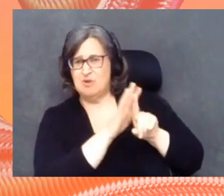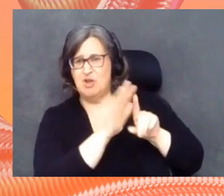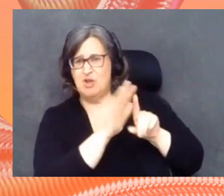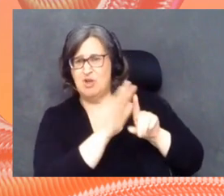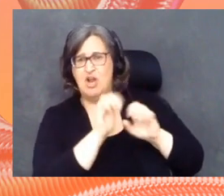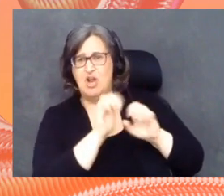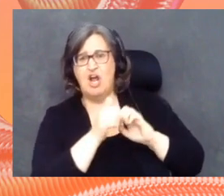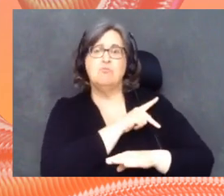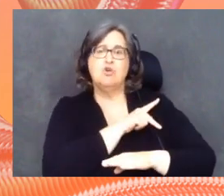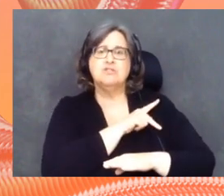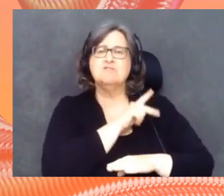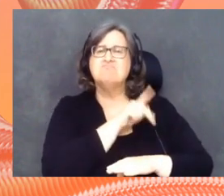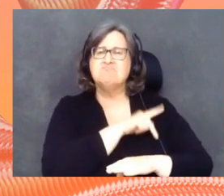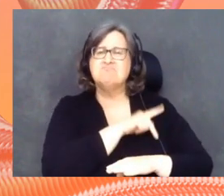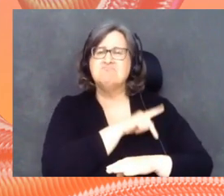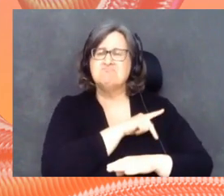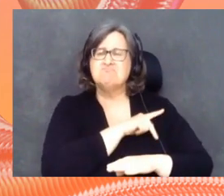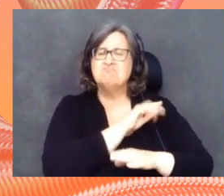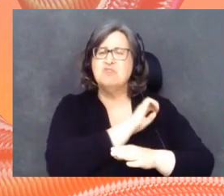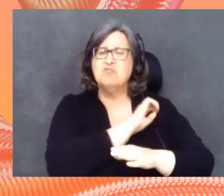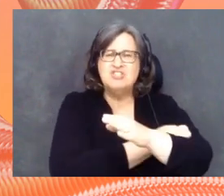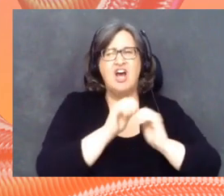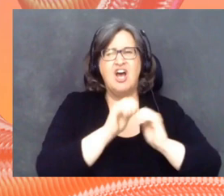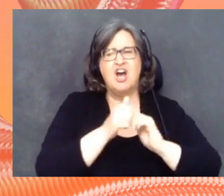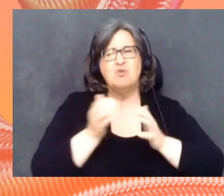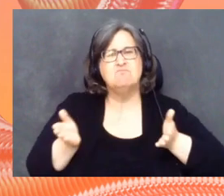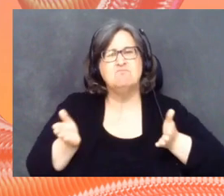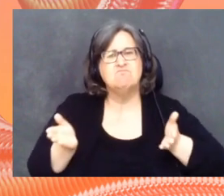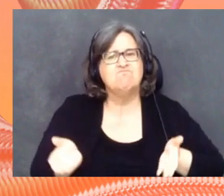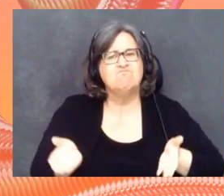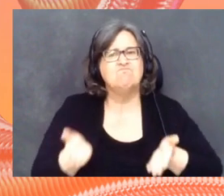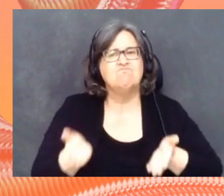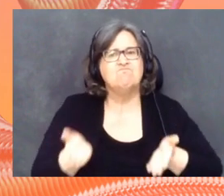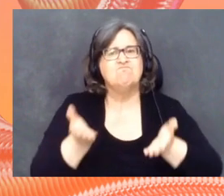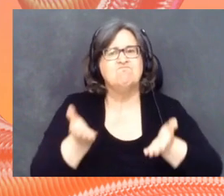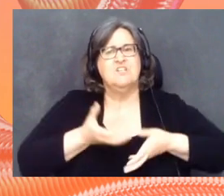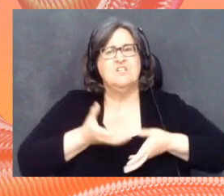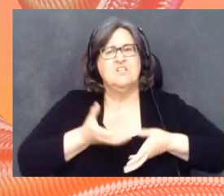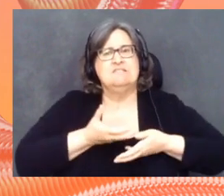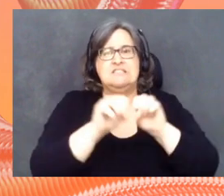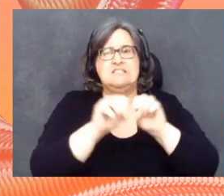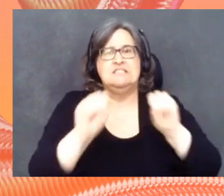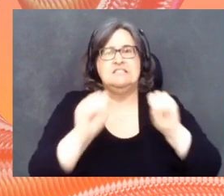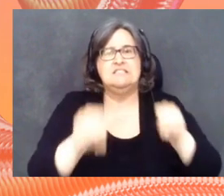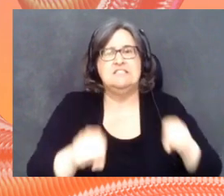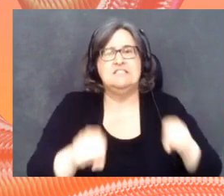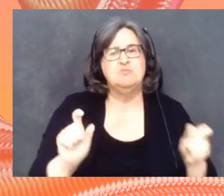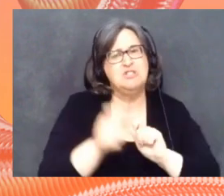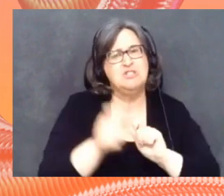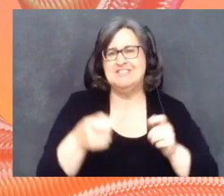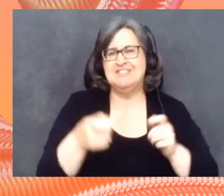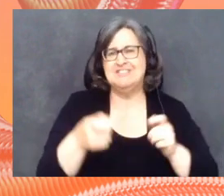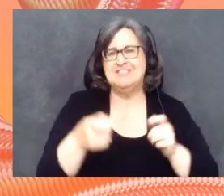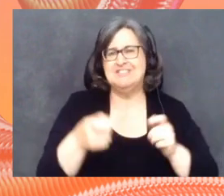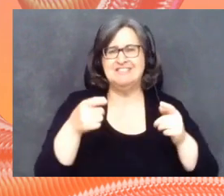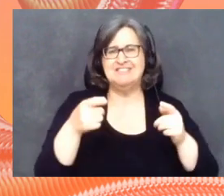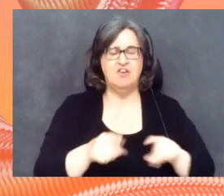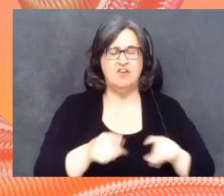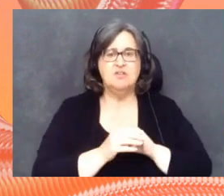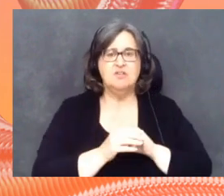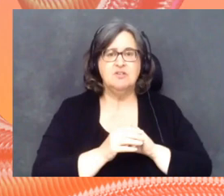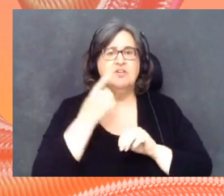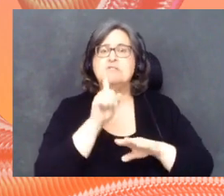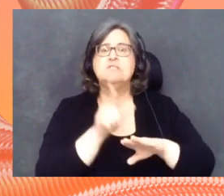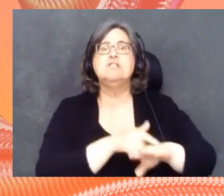towards this kind of larger systemic change that has to happen for a very, very, very, very, very long